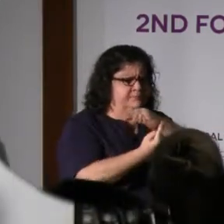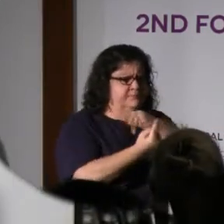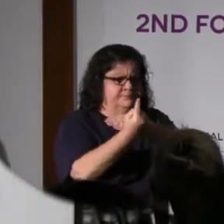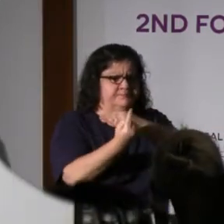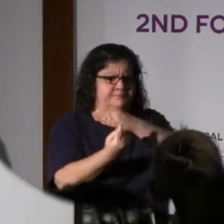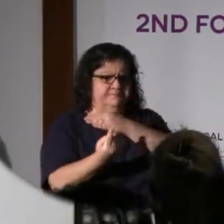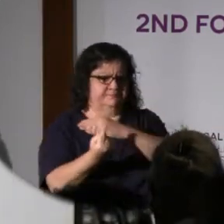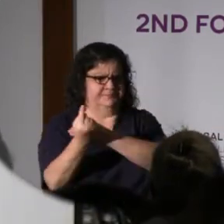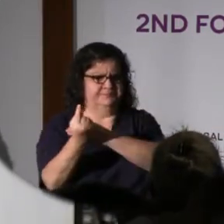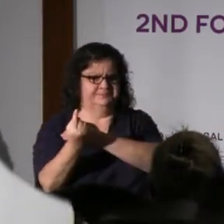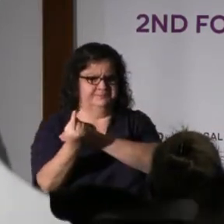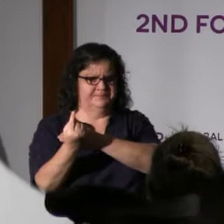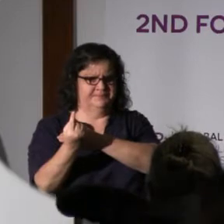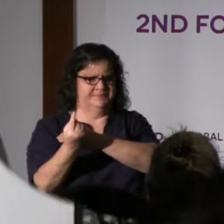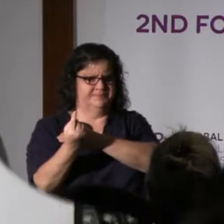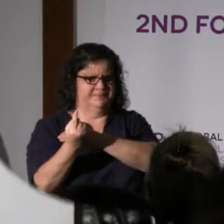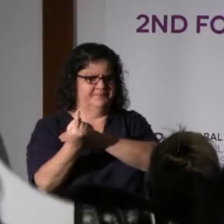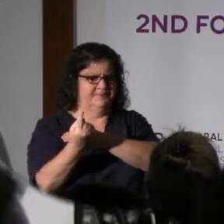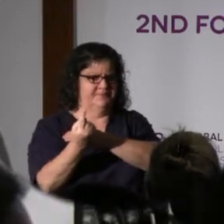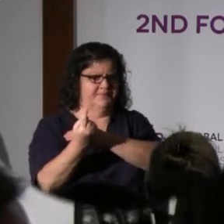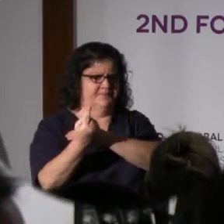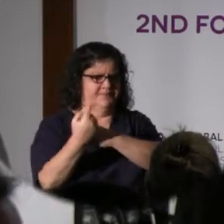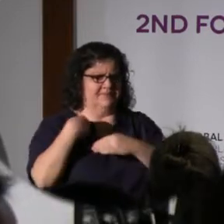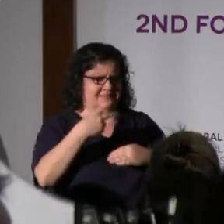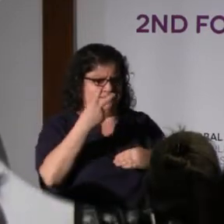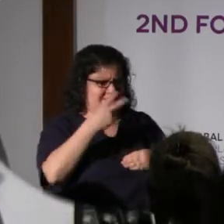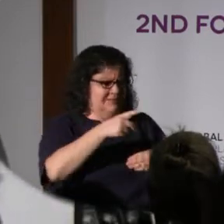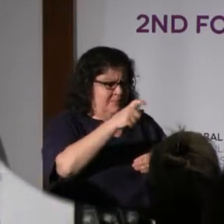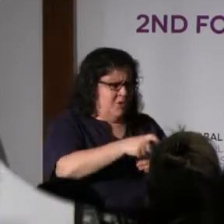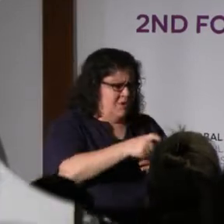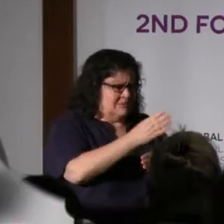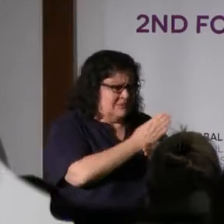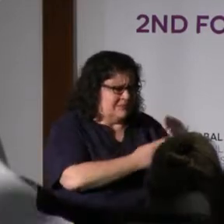concerning the rights of persons with disabilities.